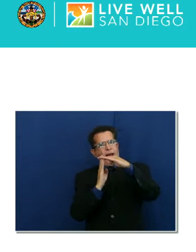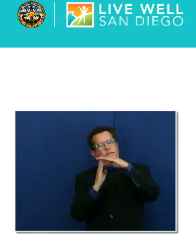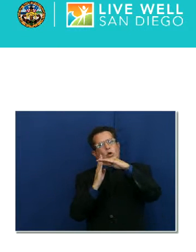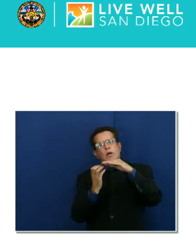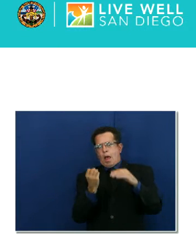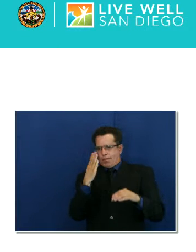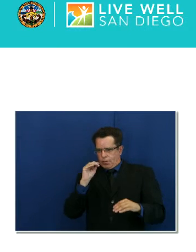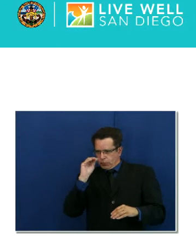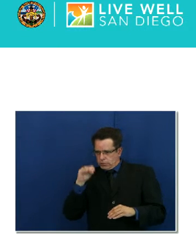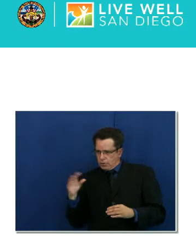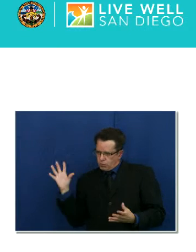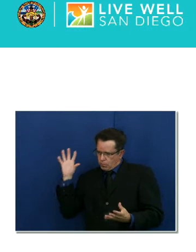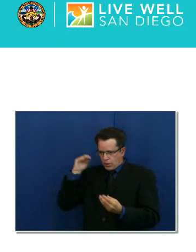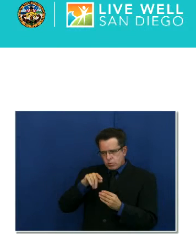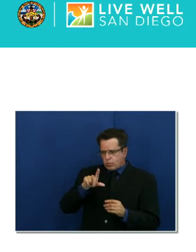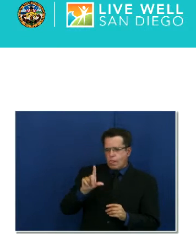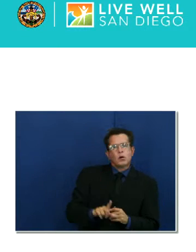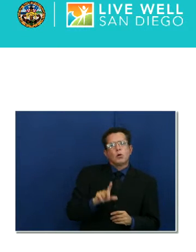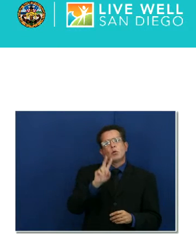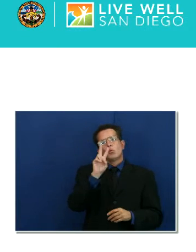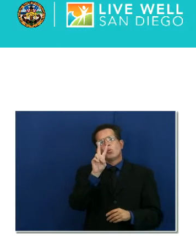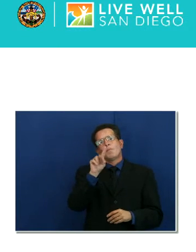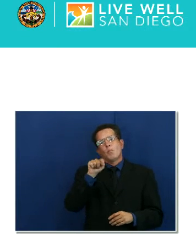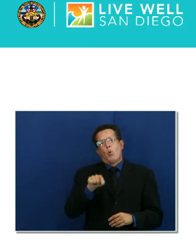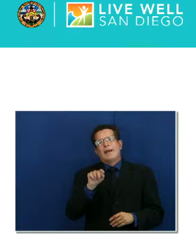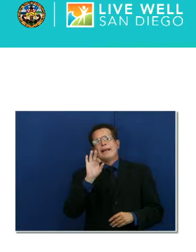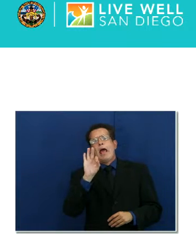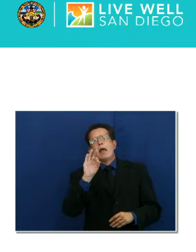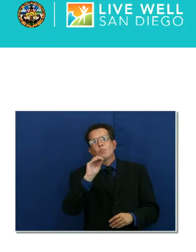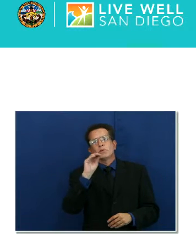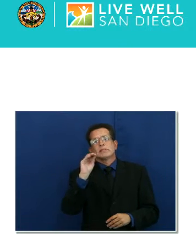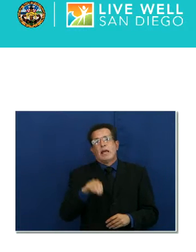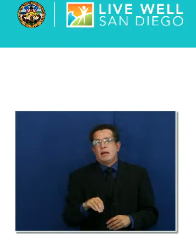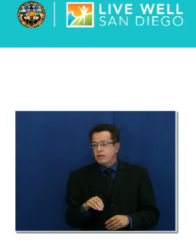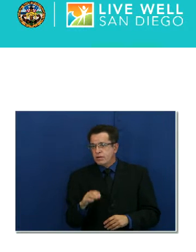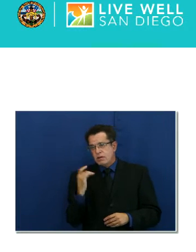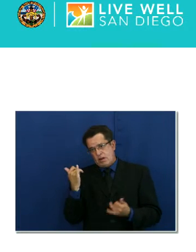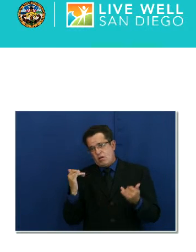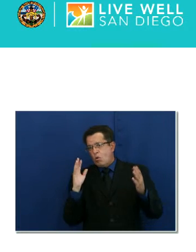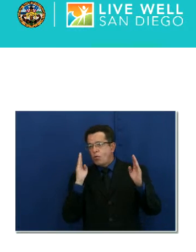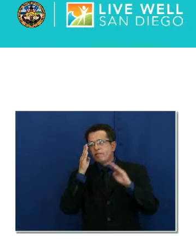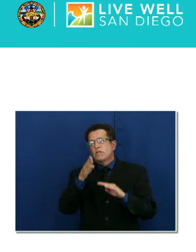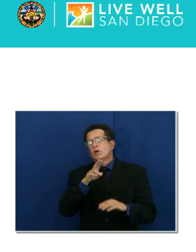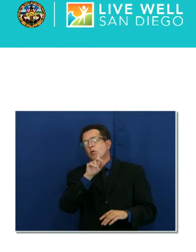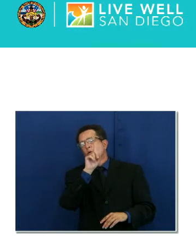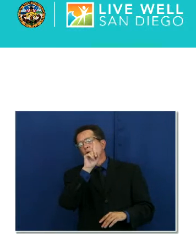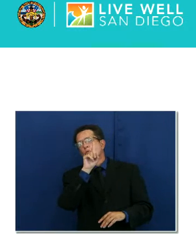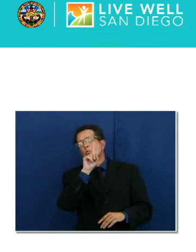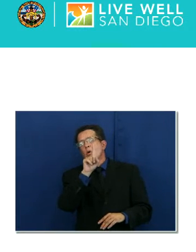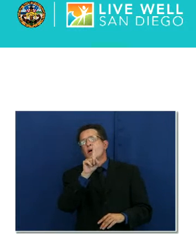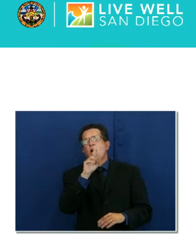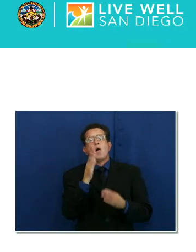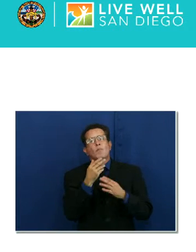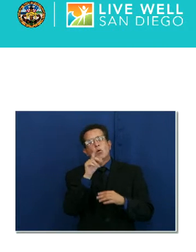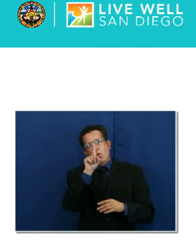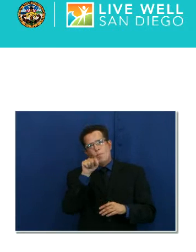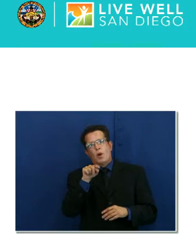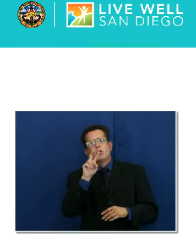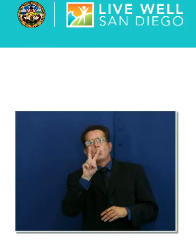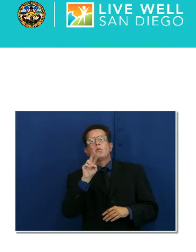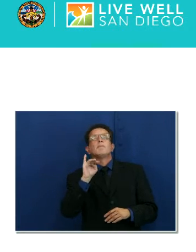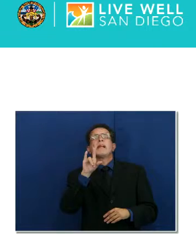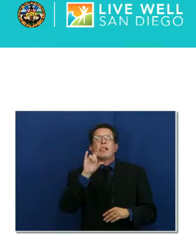positive to 2.9%. Total testing over 1.1 million. There you see our efforts around contact tracing and